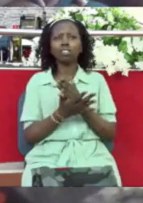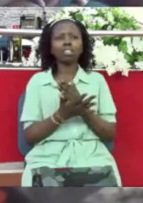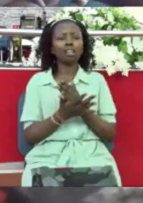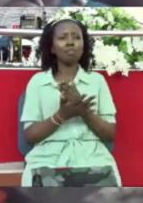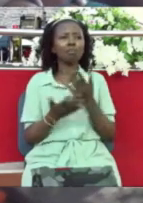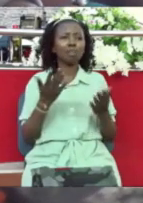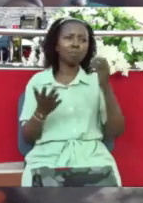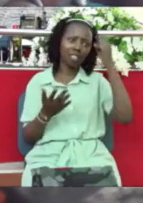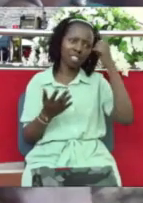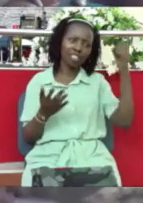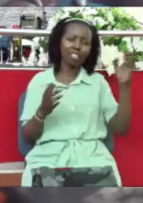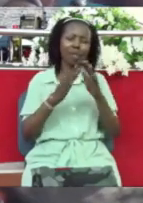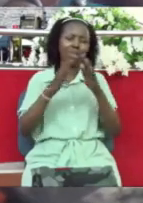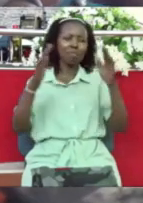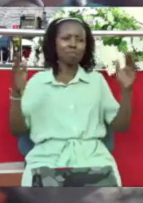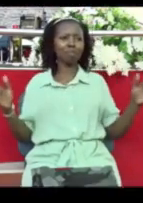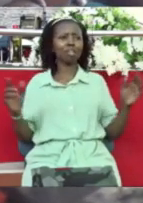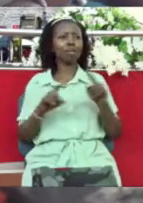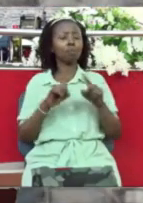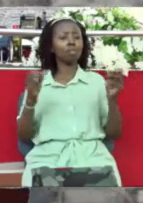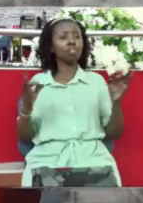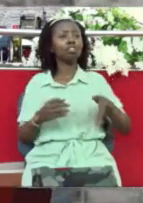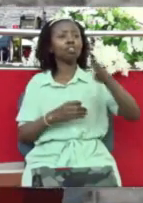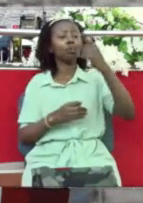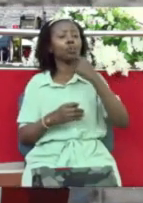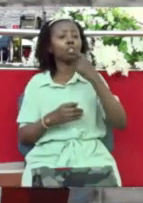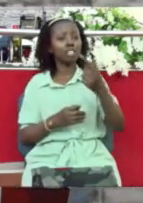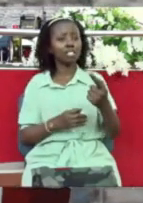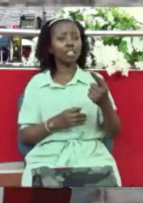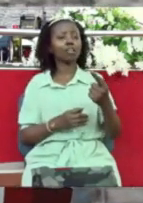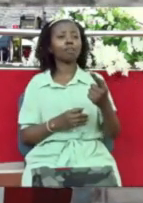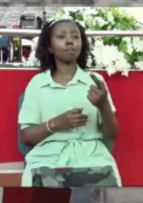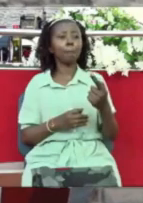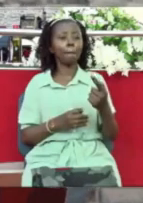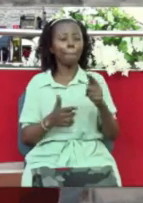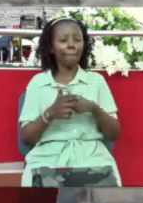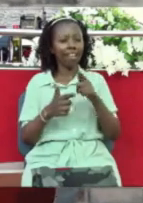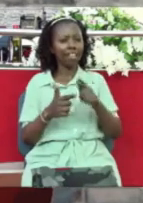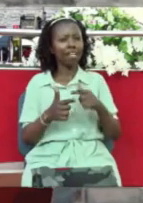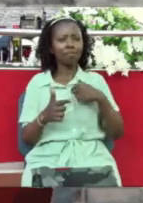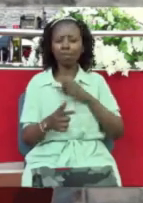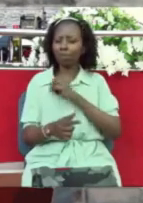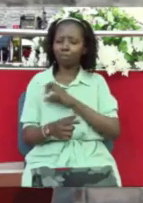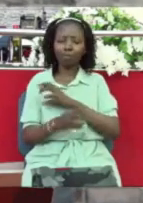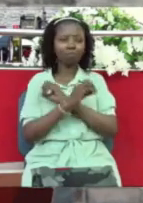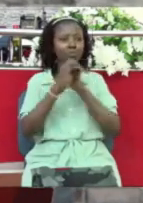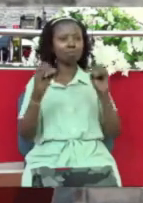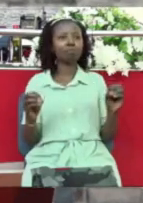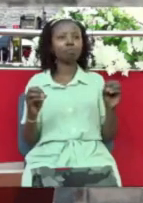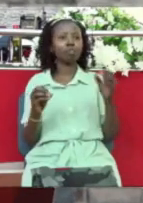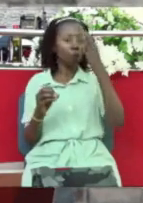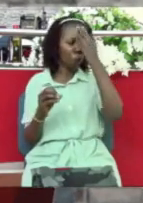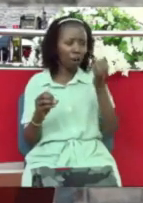big. But if God has said it, then I should not fear.